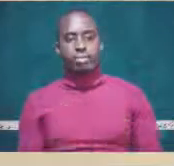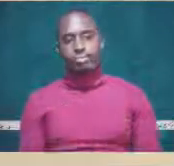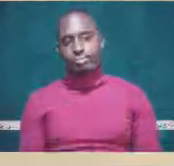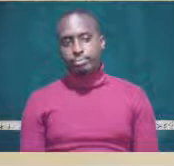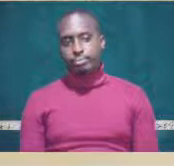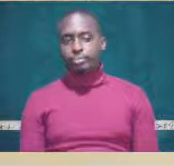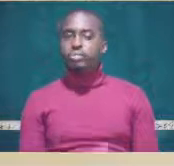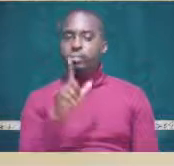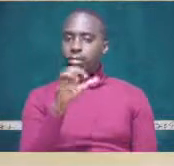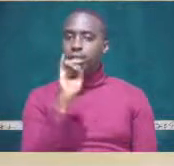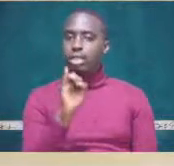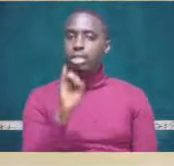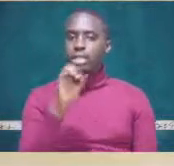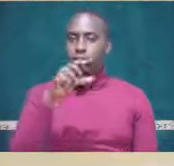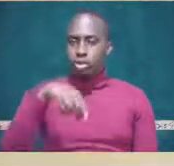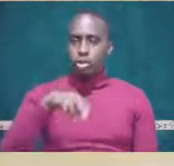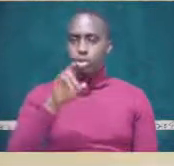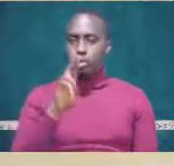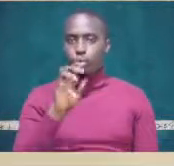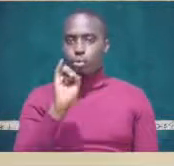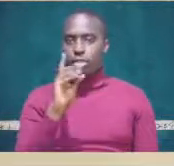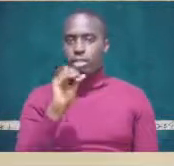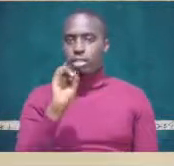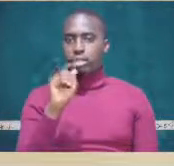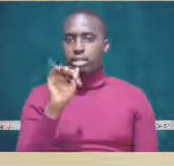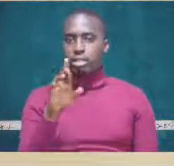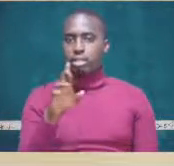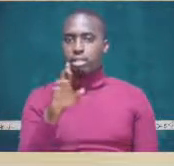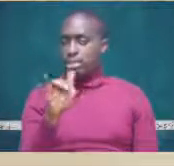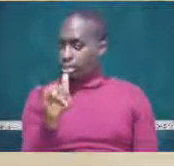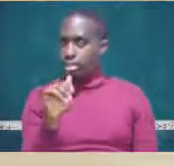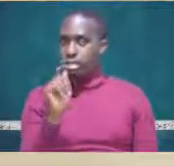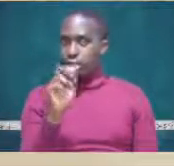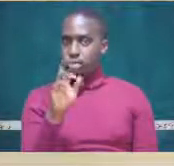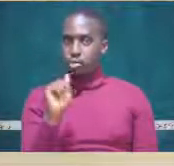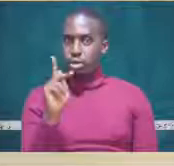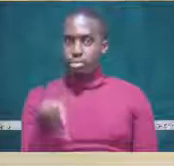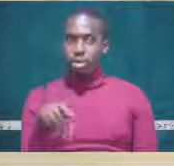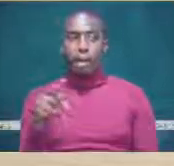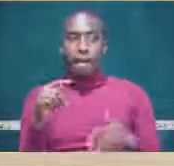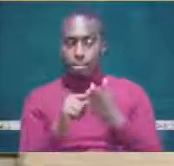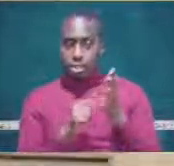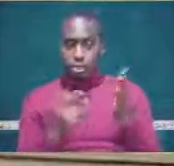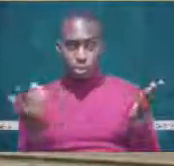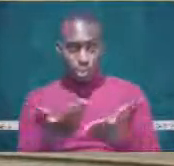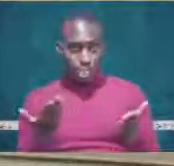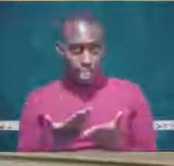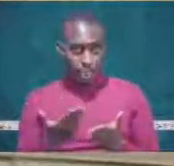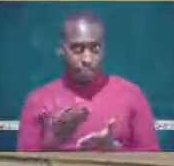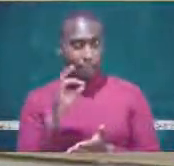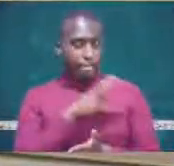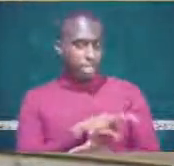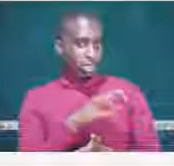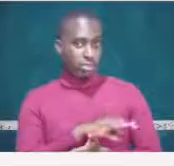trap. The liquidity trap. Liquidity trap, it is a point where the interest rate is